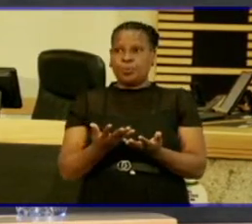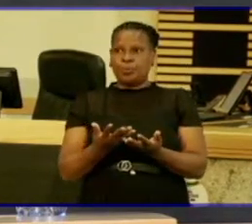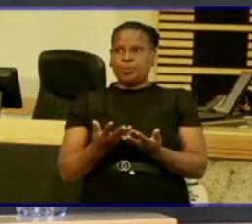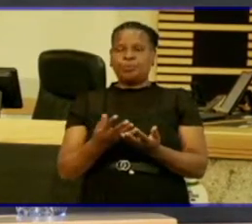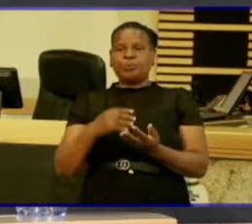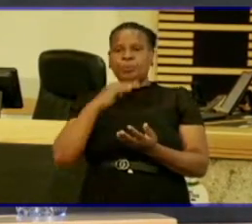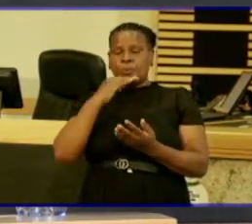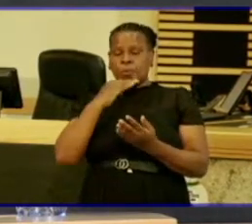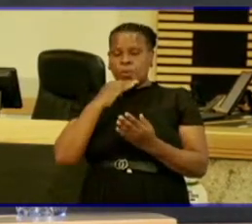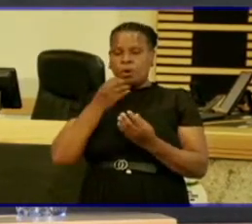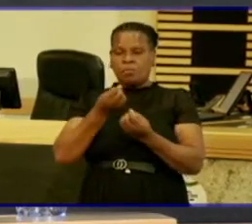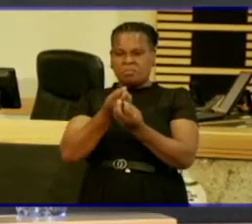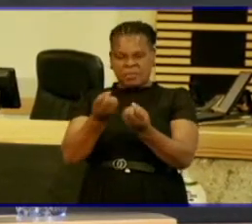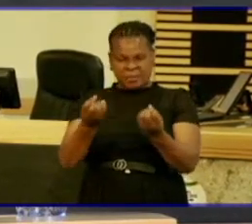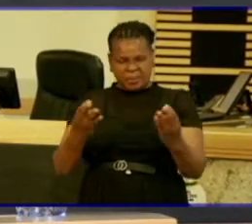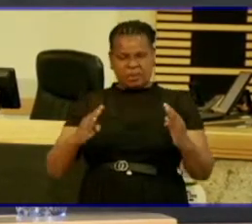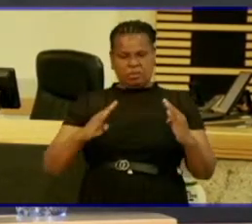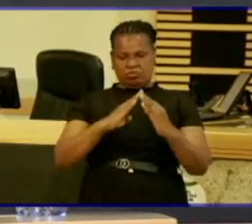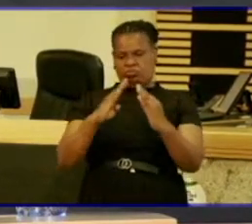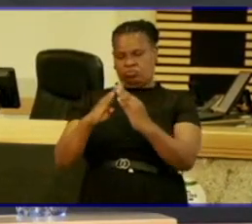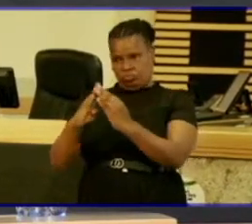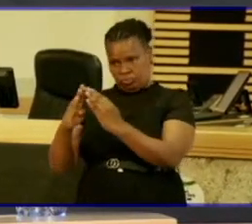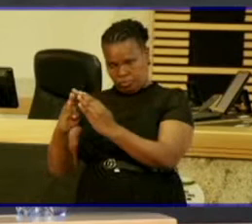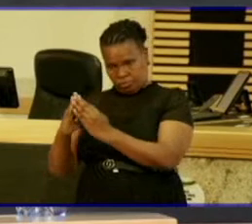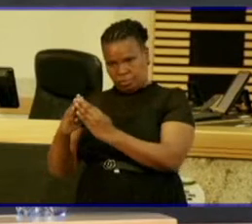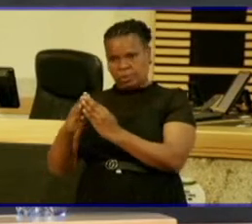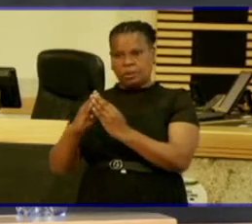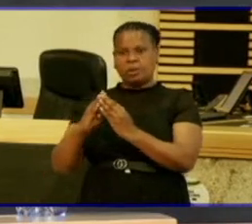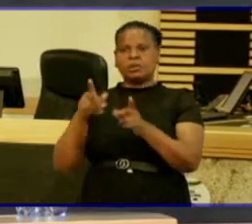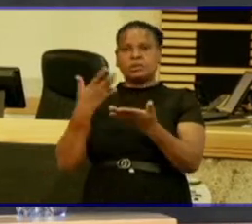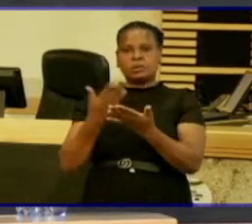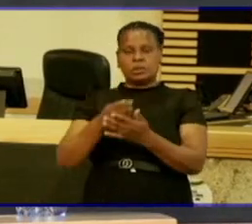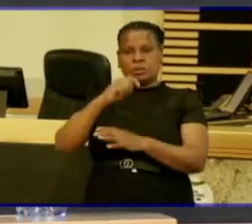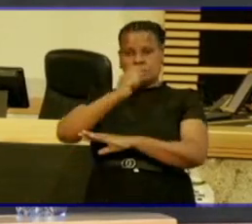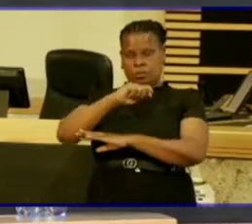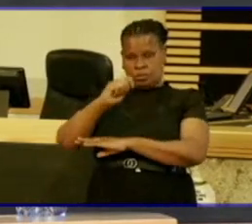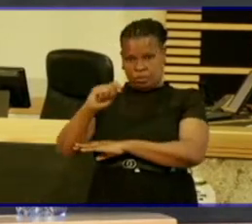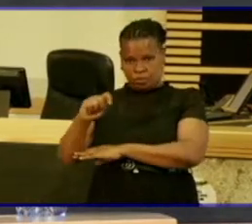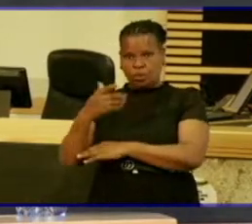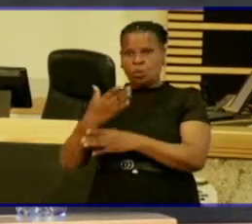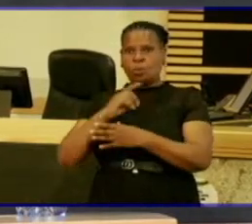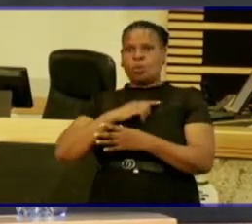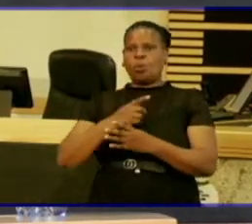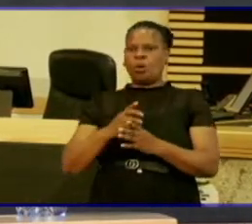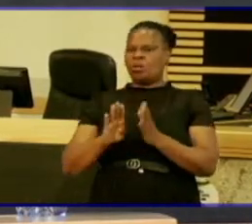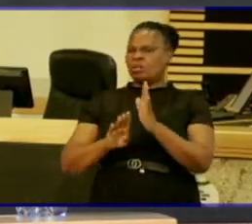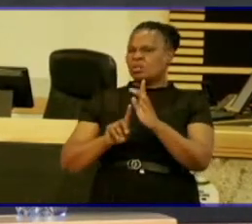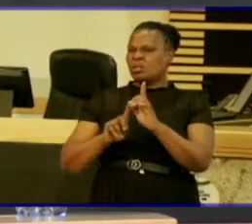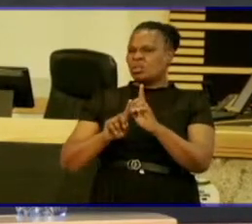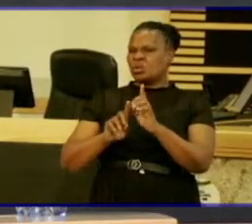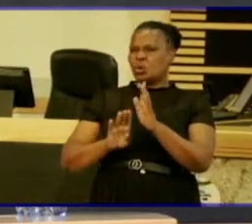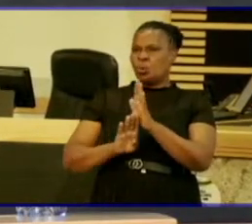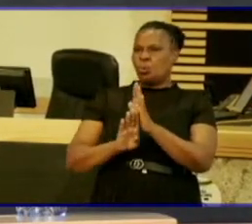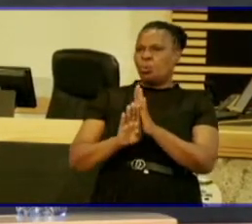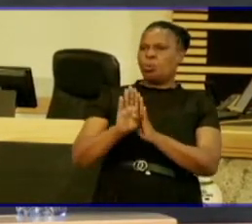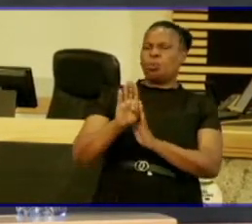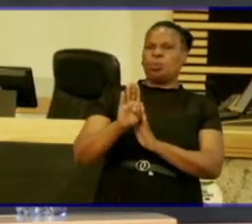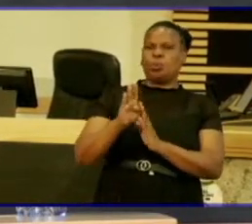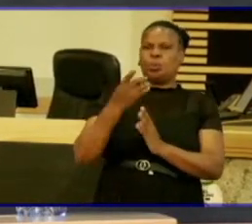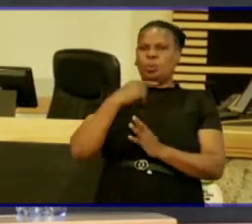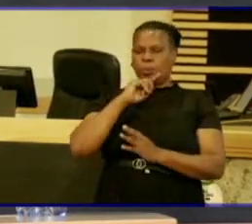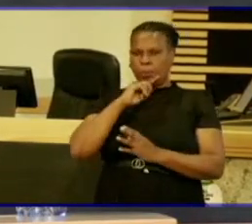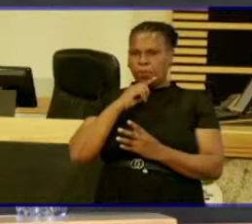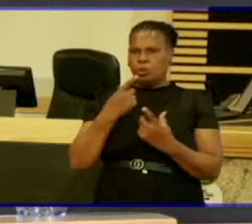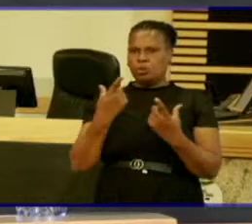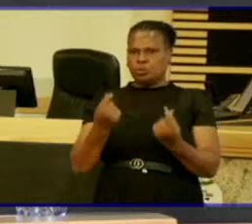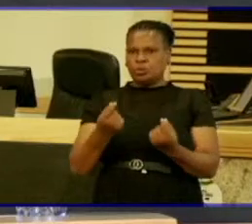providing housing, especially for low-income households. Honorable Speaker, there is a significant progress that has been being made on the eradication